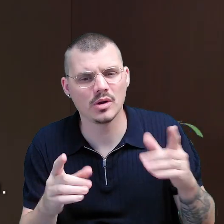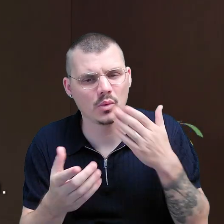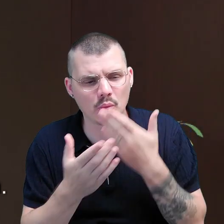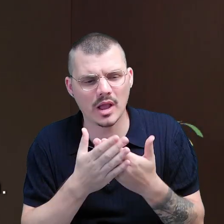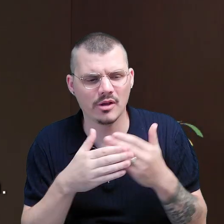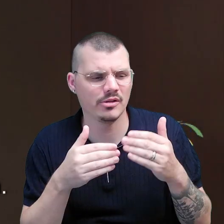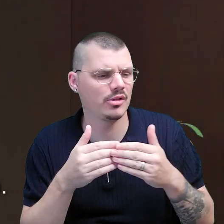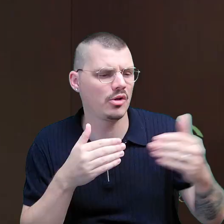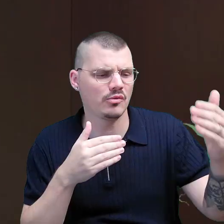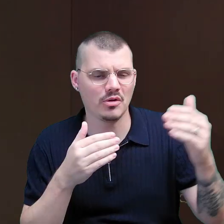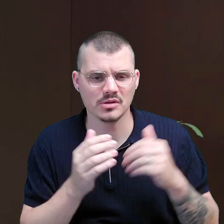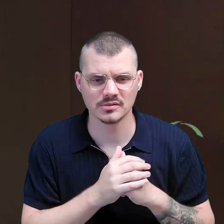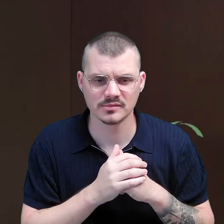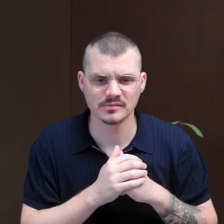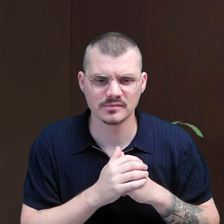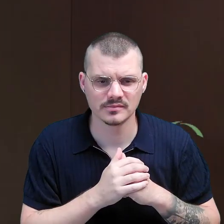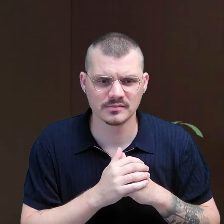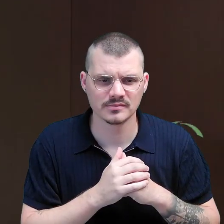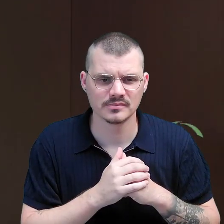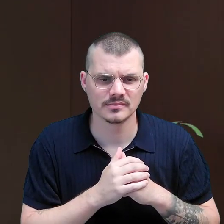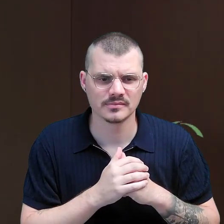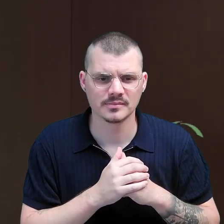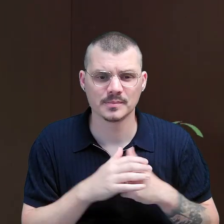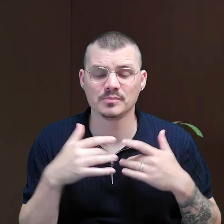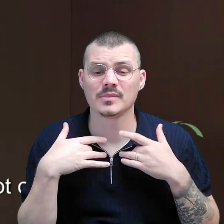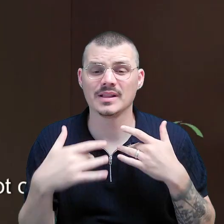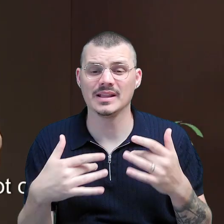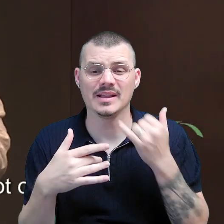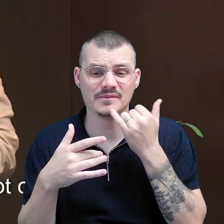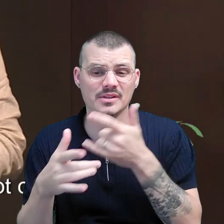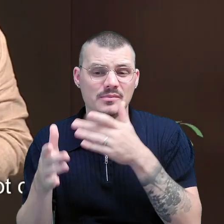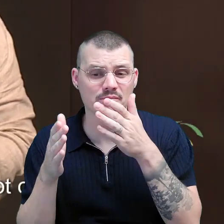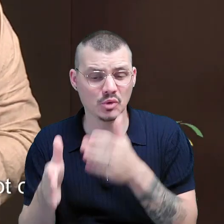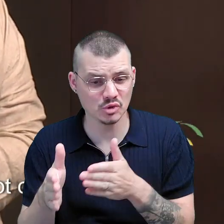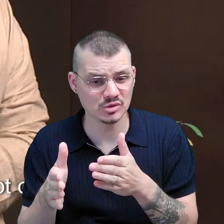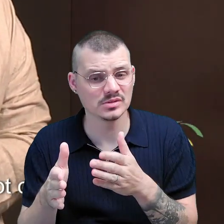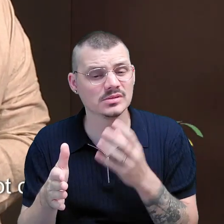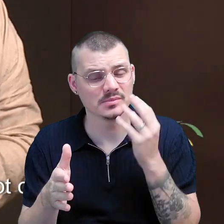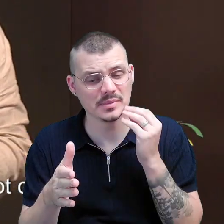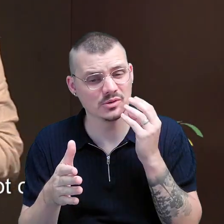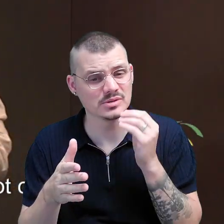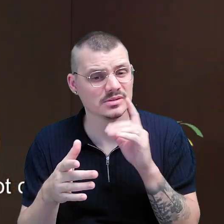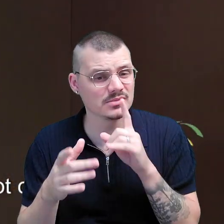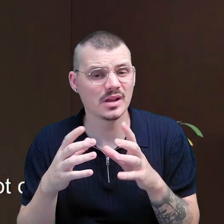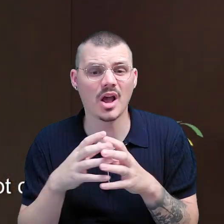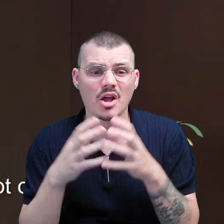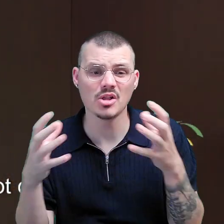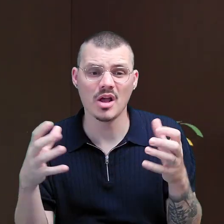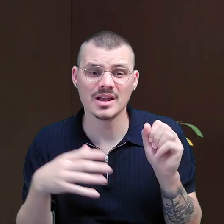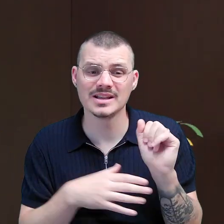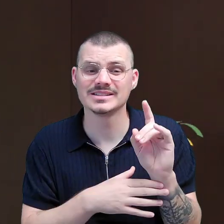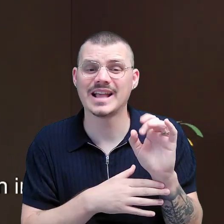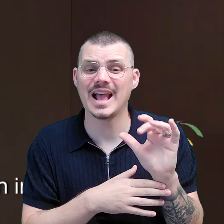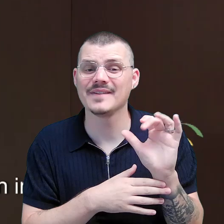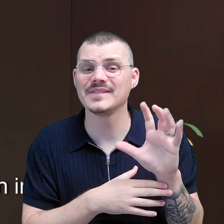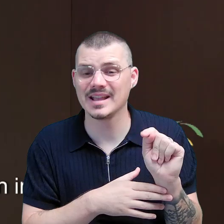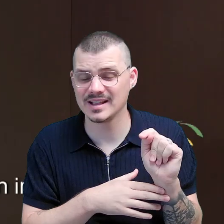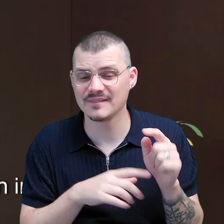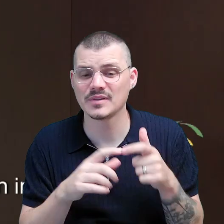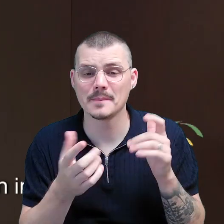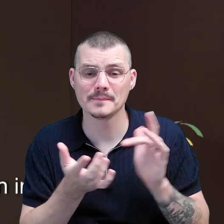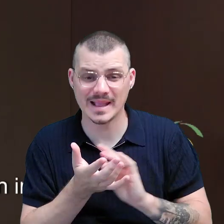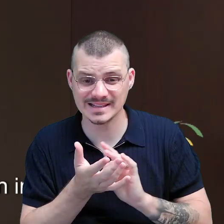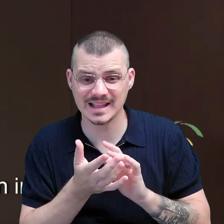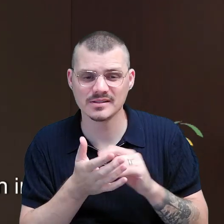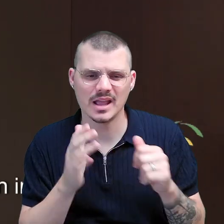out well in the long run at all. Particularly if the person experiences a lot of side